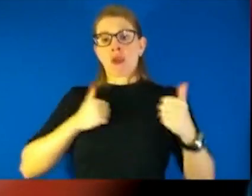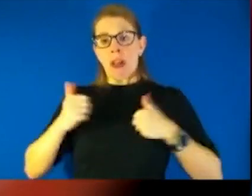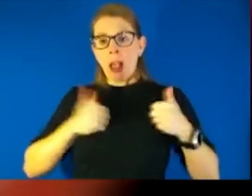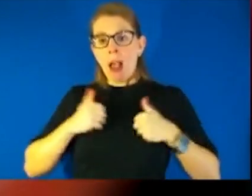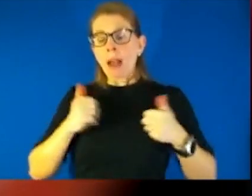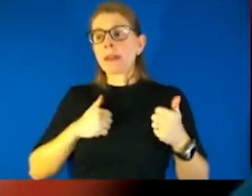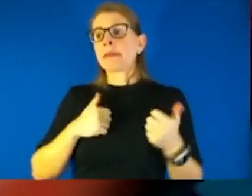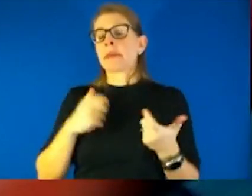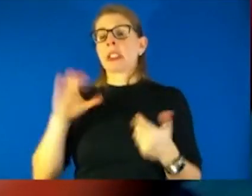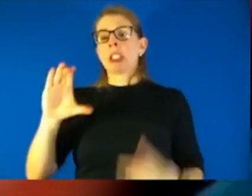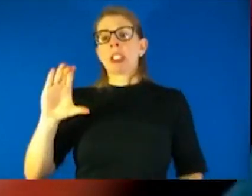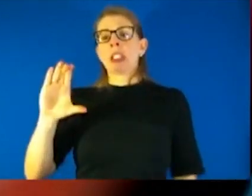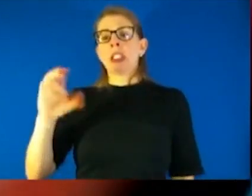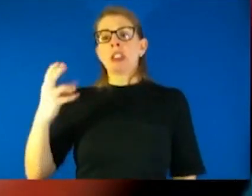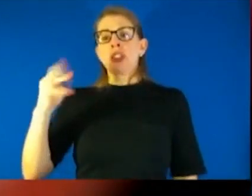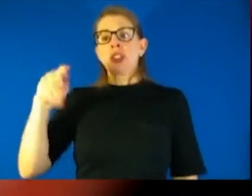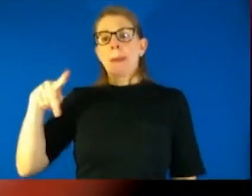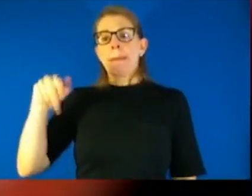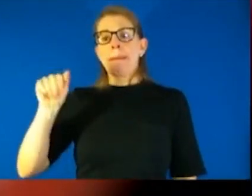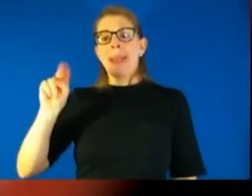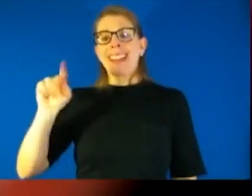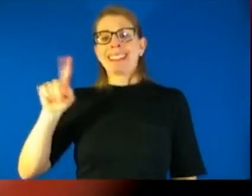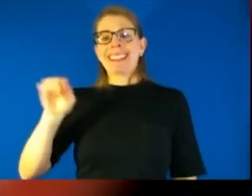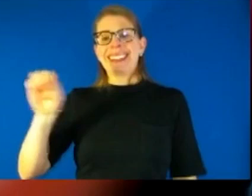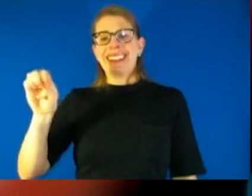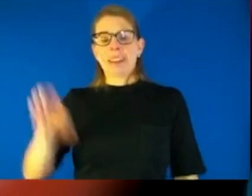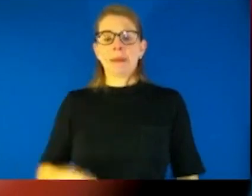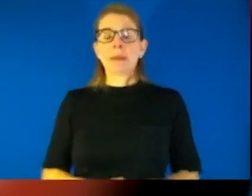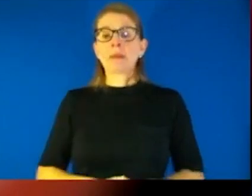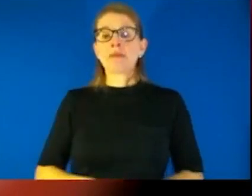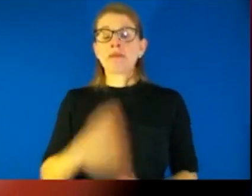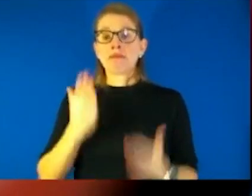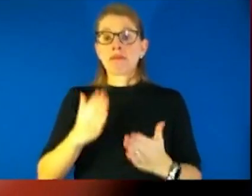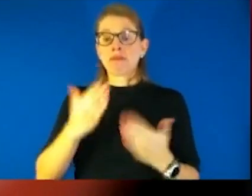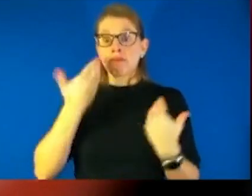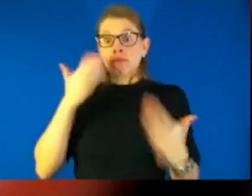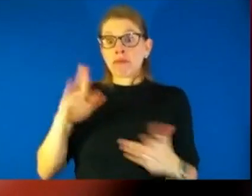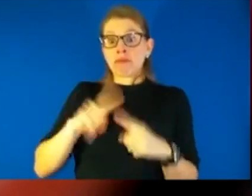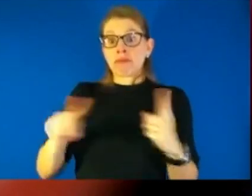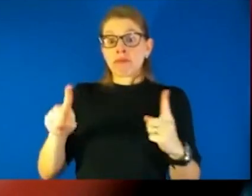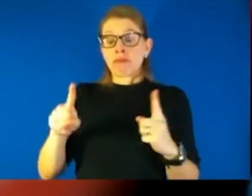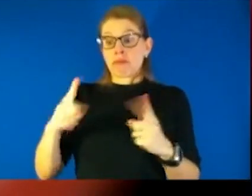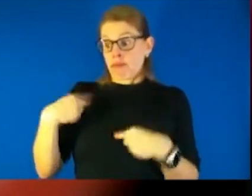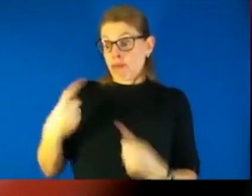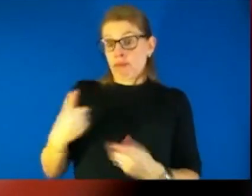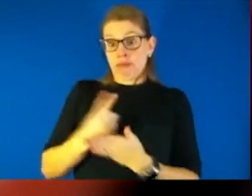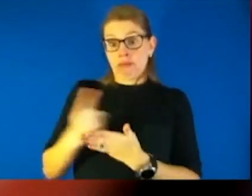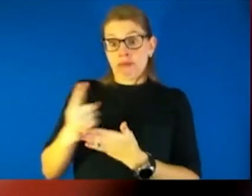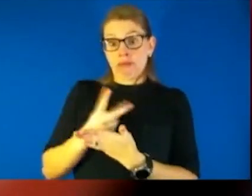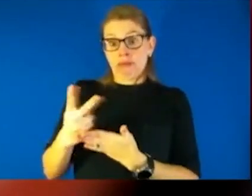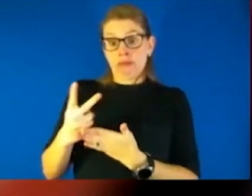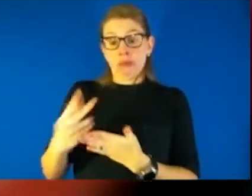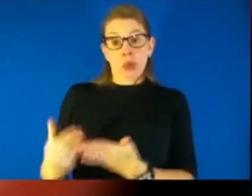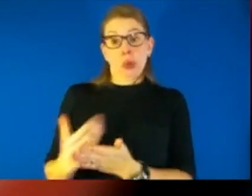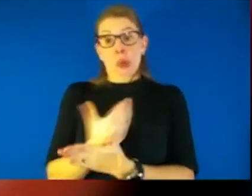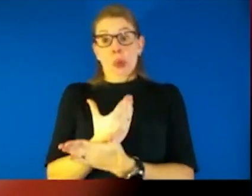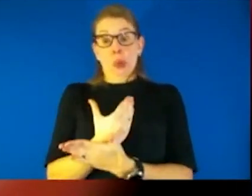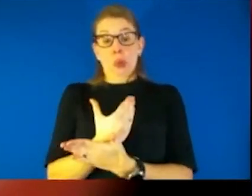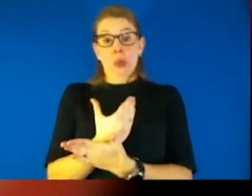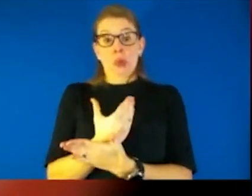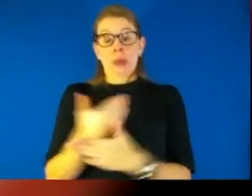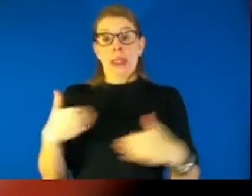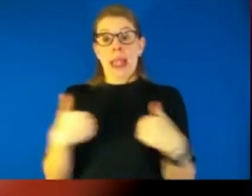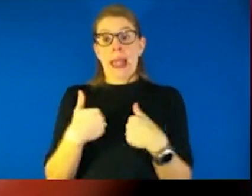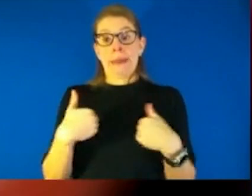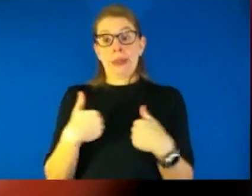chimpanzees, etc. And you might not know that, but just in the last couple weeks, we have new animals